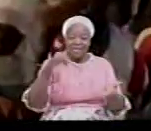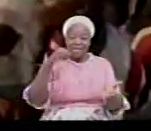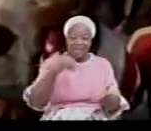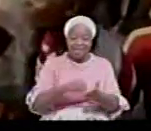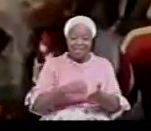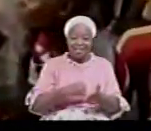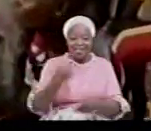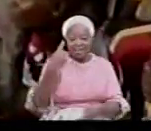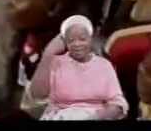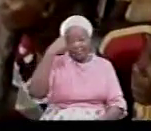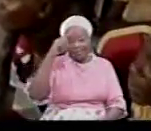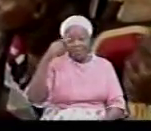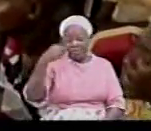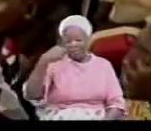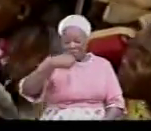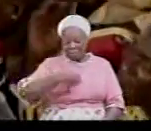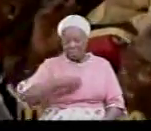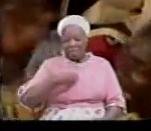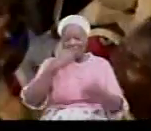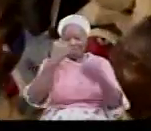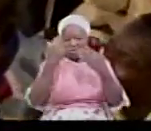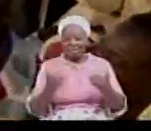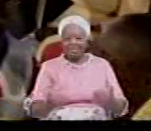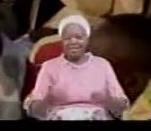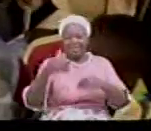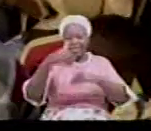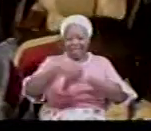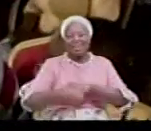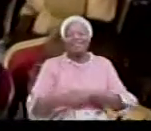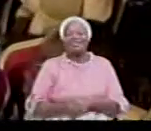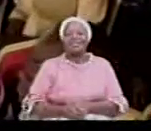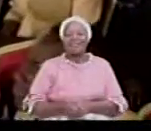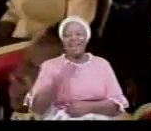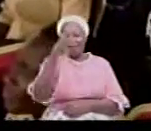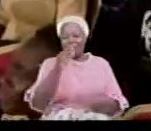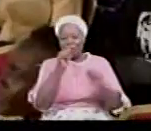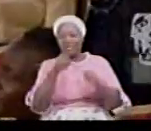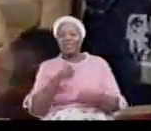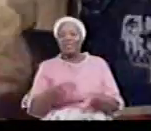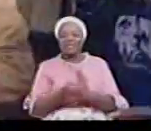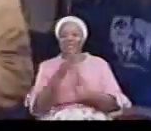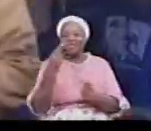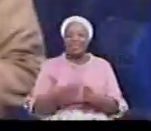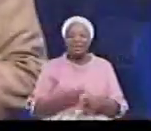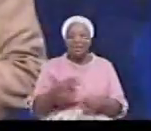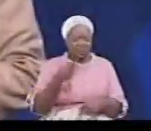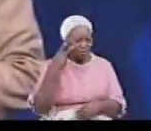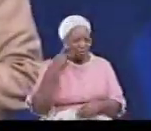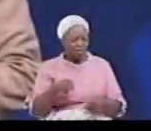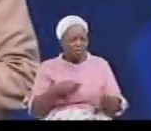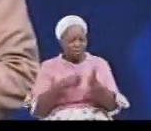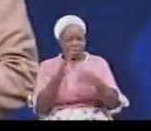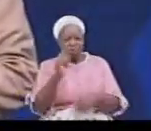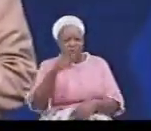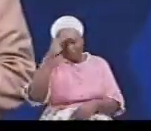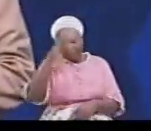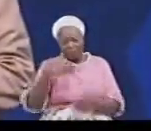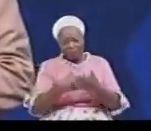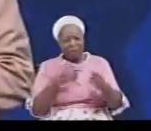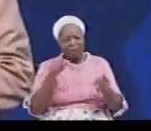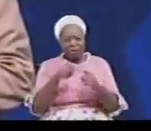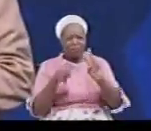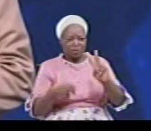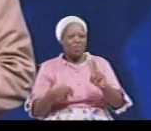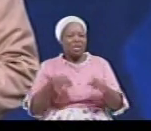God bless you. You've got it. Let me show you one man before I go to point number two. In Luke chapter